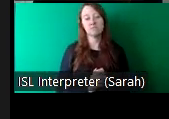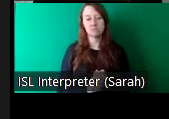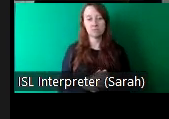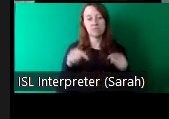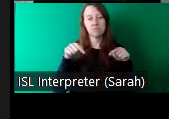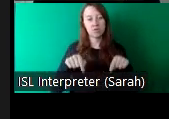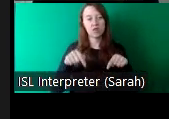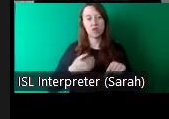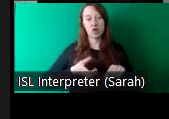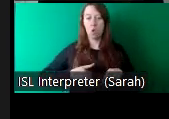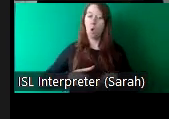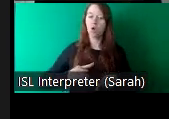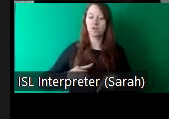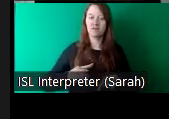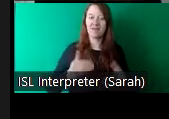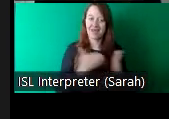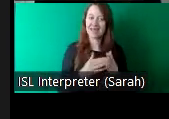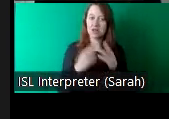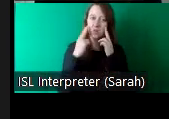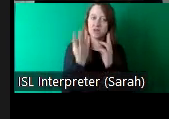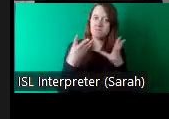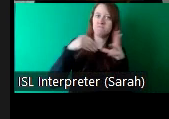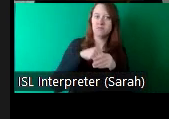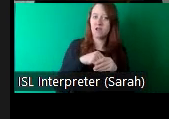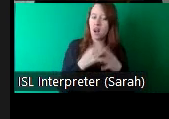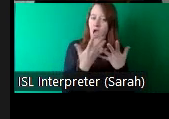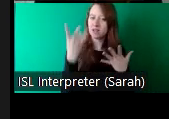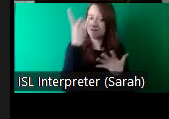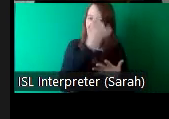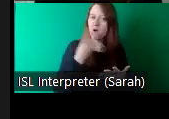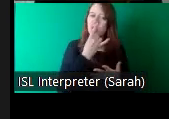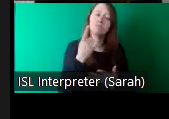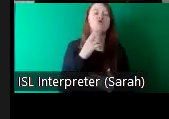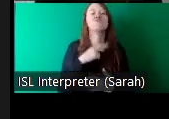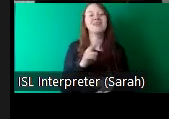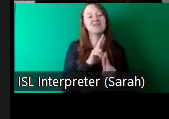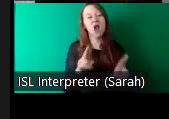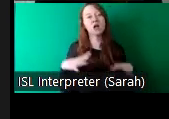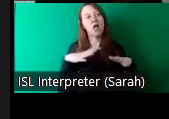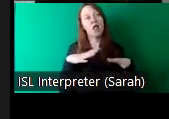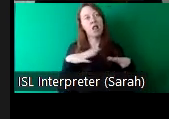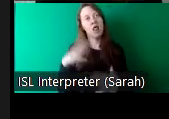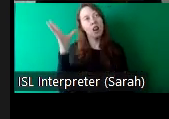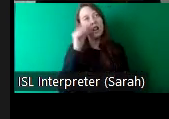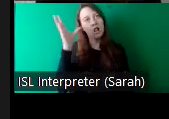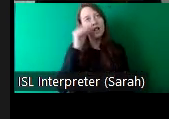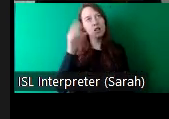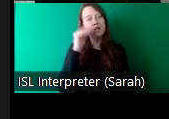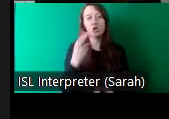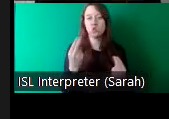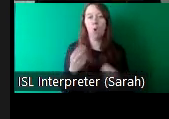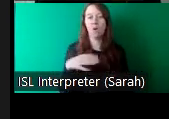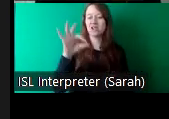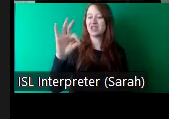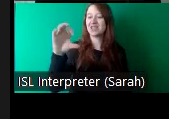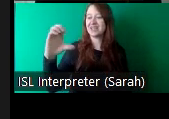are significant hours involved, in the inputs, but rest assured it won't be just about listening to people. As you can imagine, if it's a GCE program,